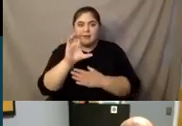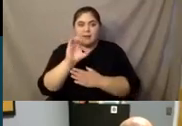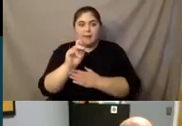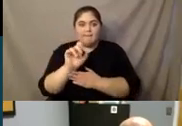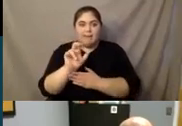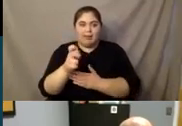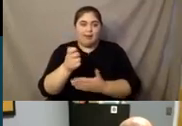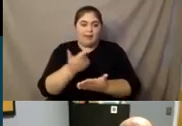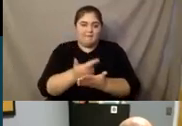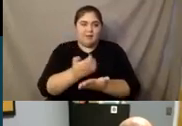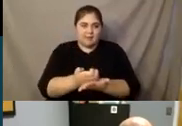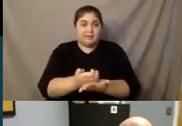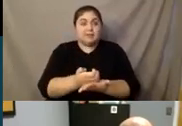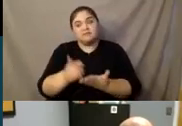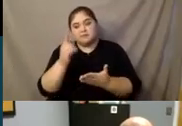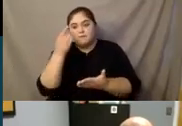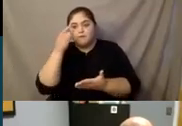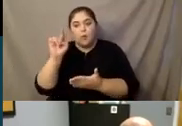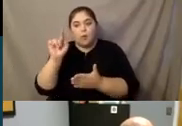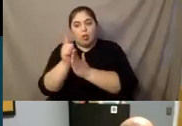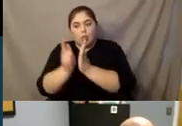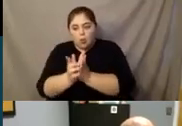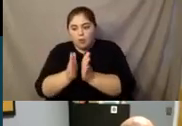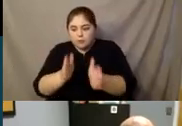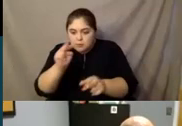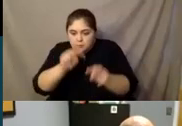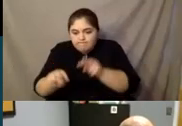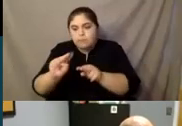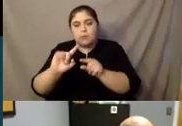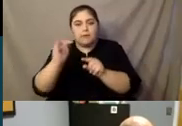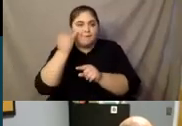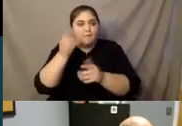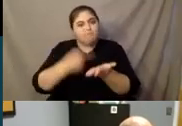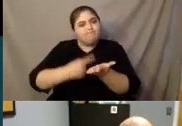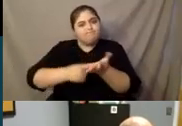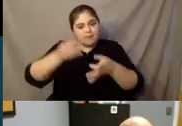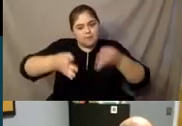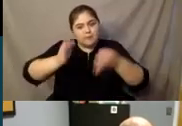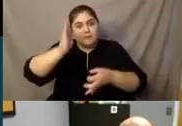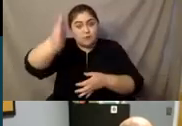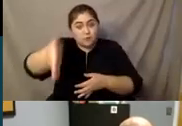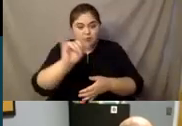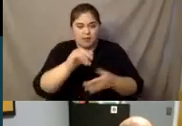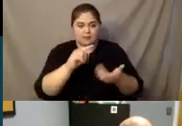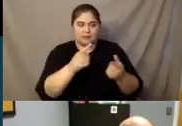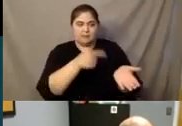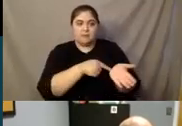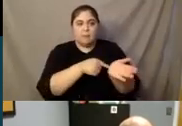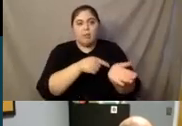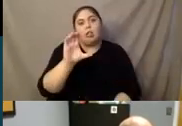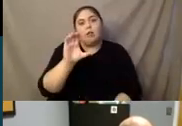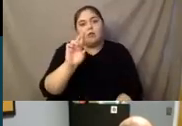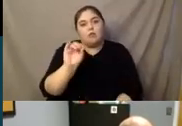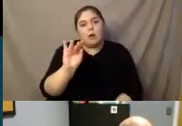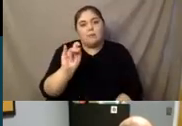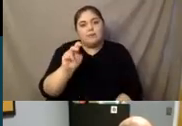attorney to look at when you're talking about the case further down the line, and it's strong corroborative evidence like Melanie was talking about that you